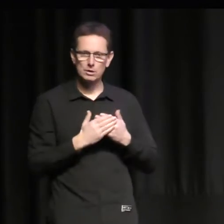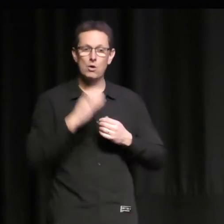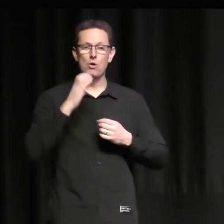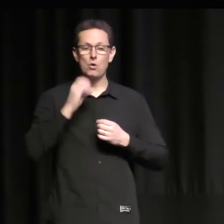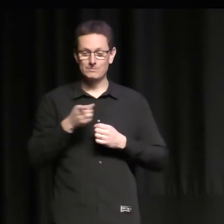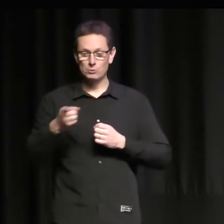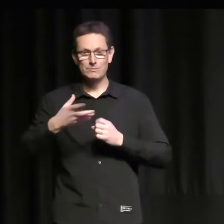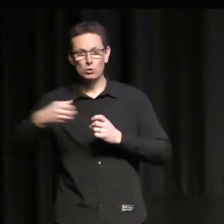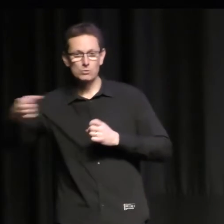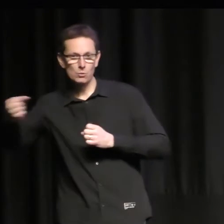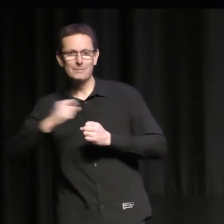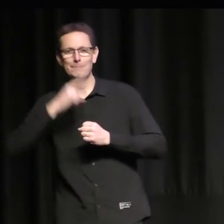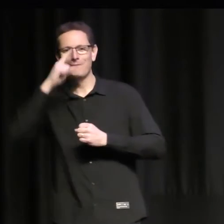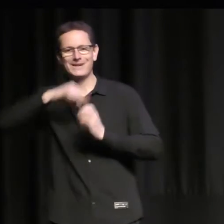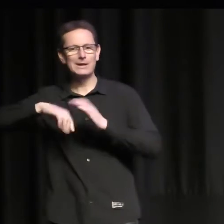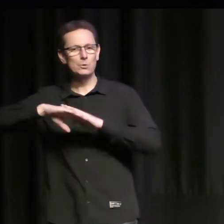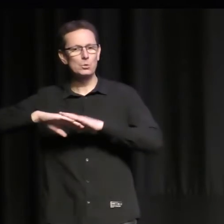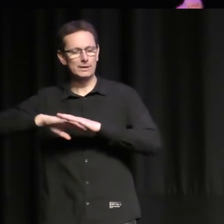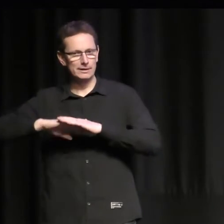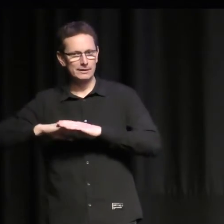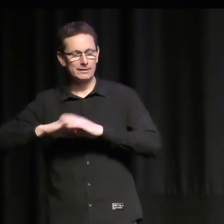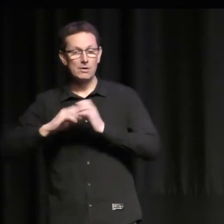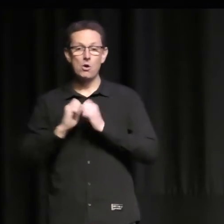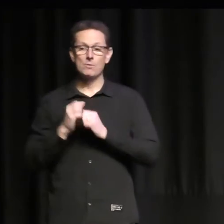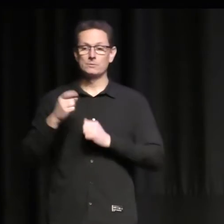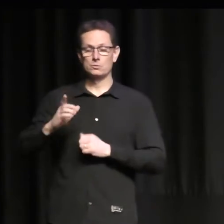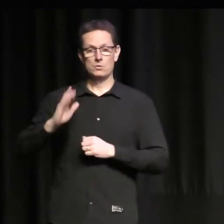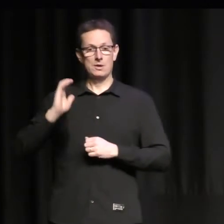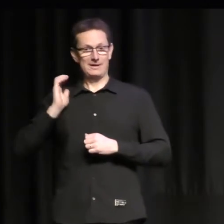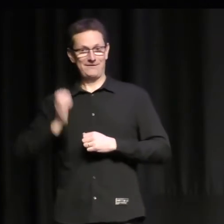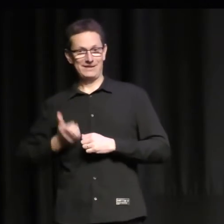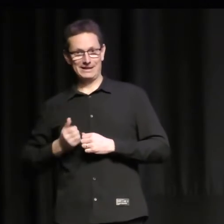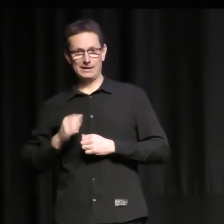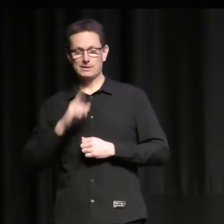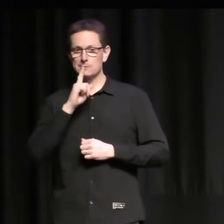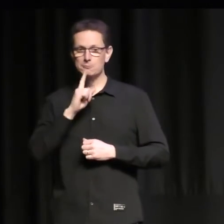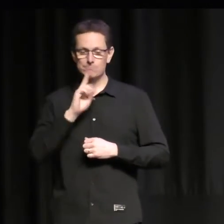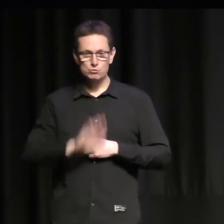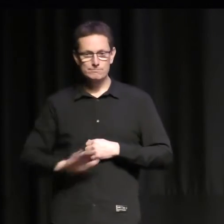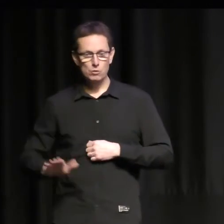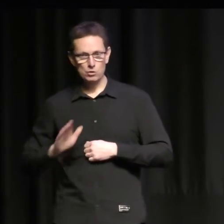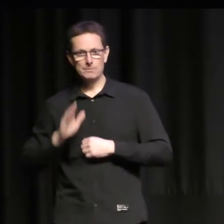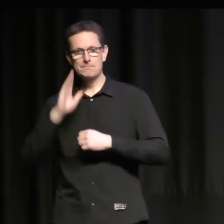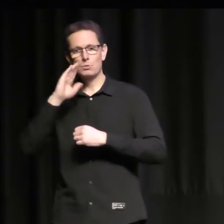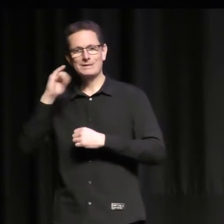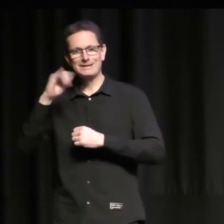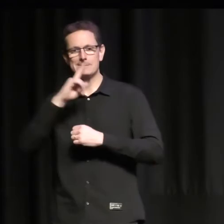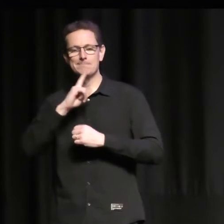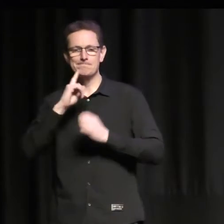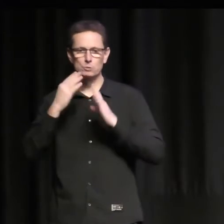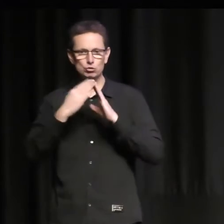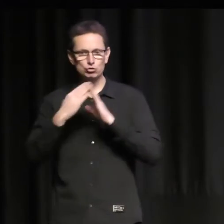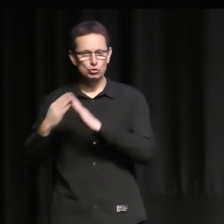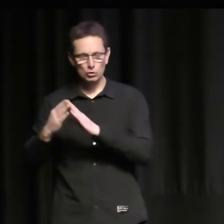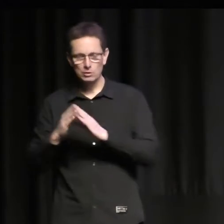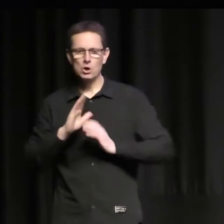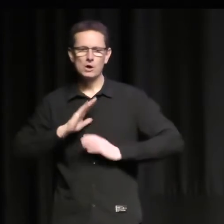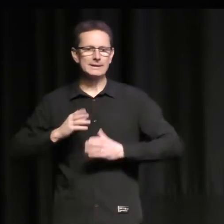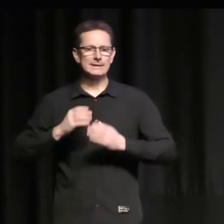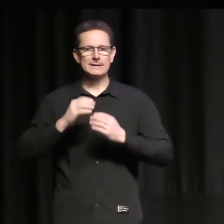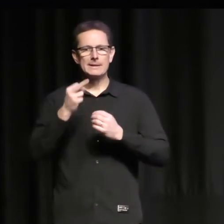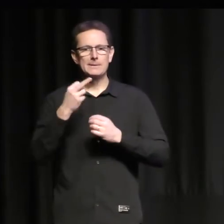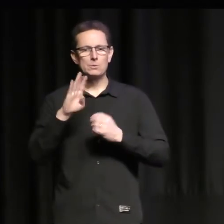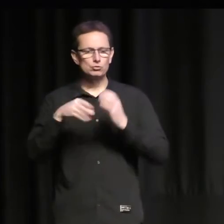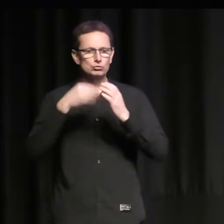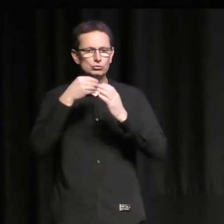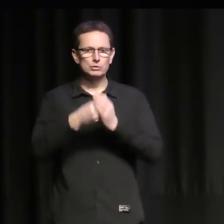taken. If you're a woman with a small child living in a small town and you can't afford the bus fare or whatever